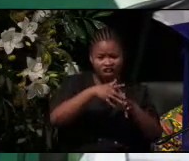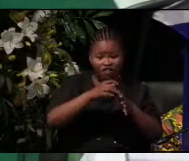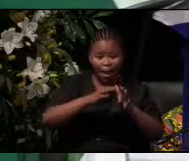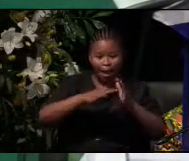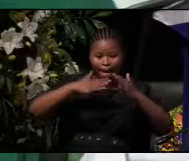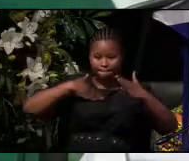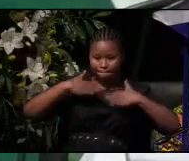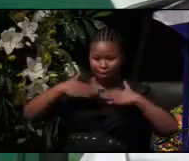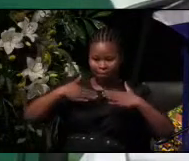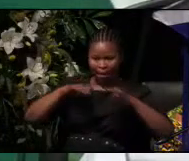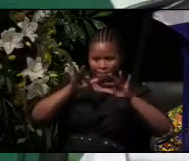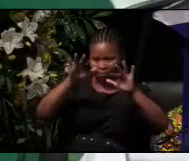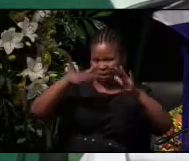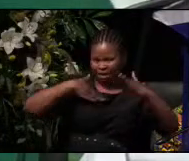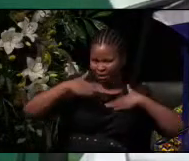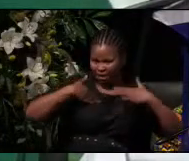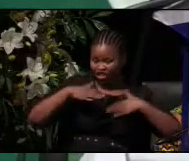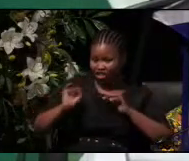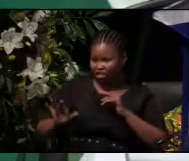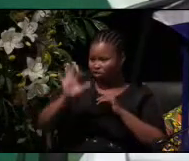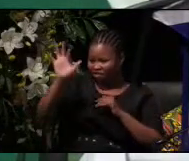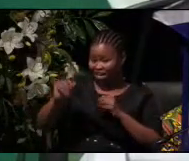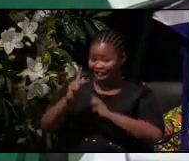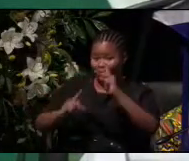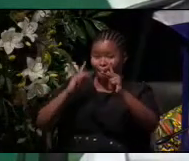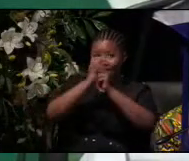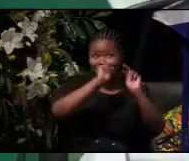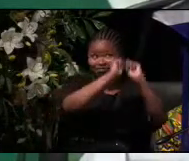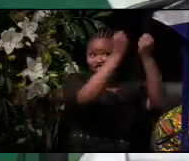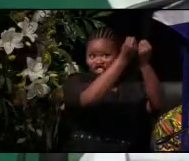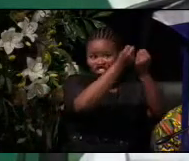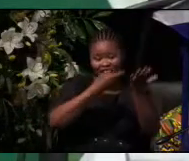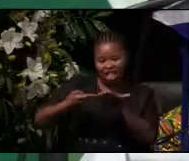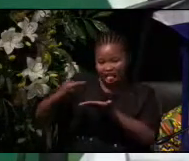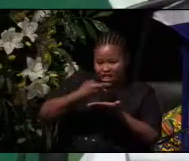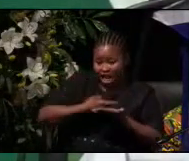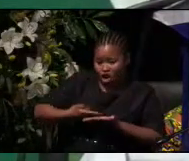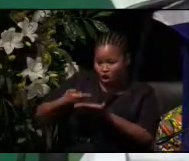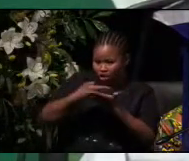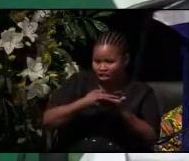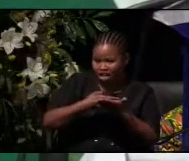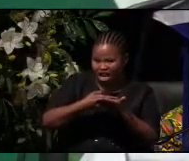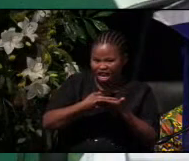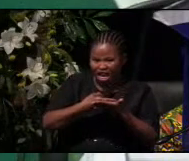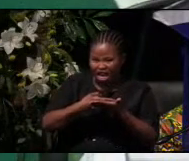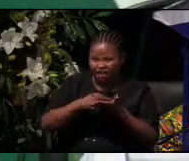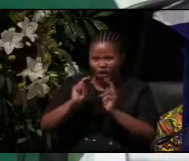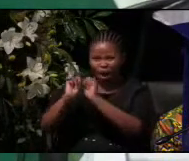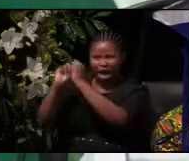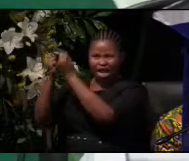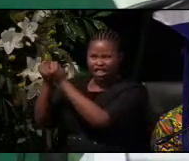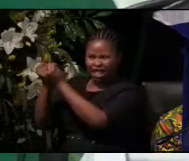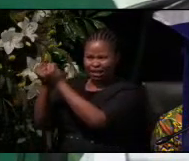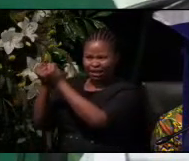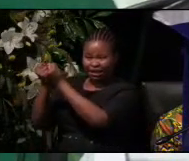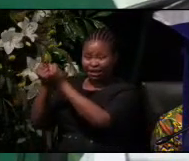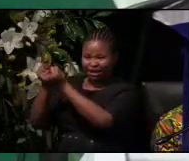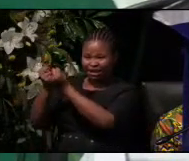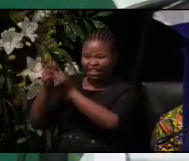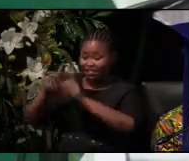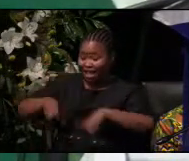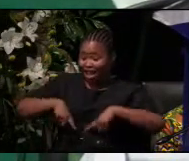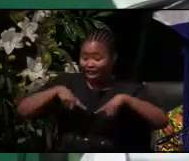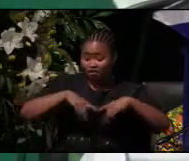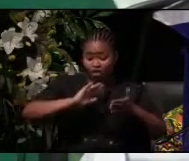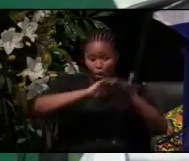the public administration in South Africa as well as a national dialogues that are aimed at forging a National Air compact in